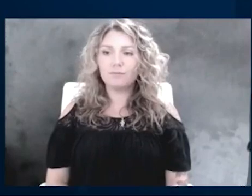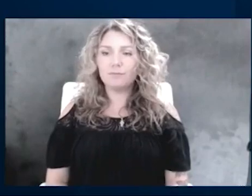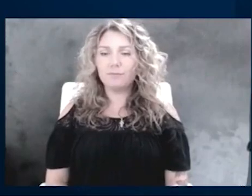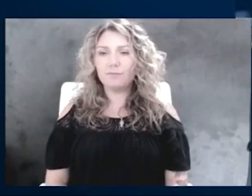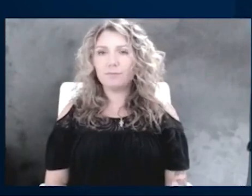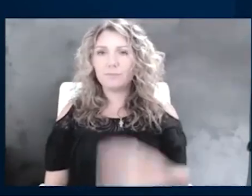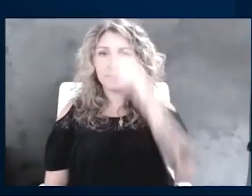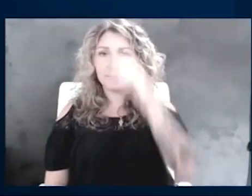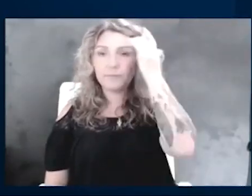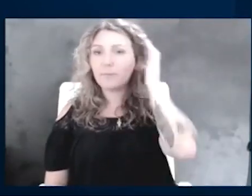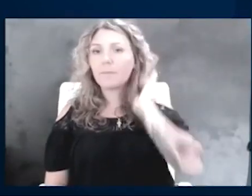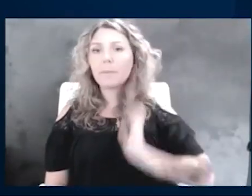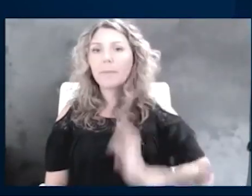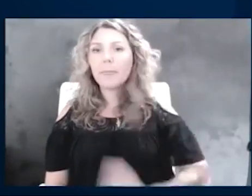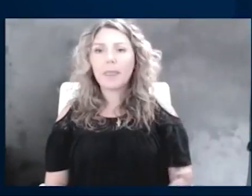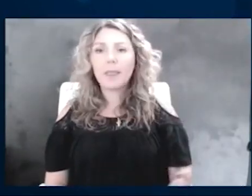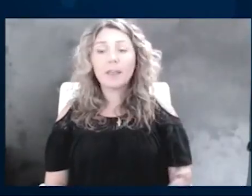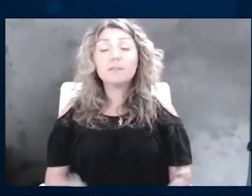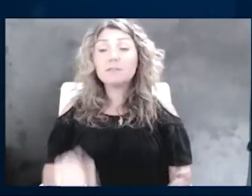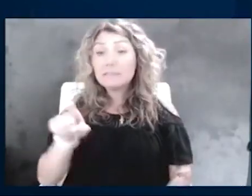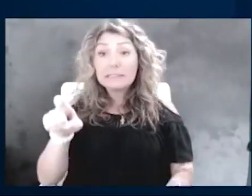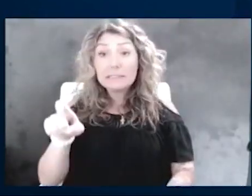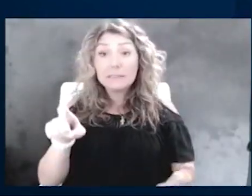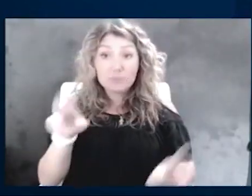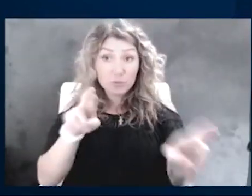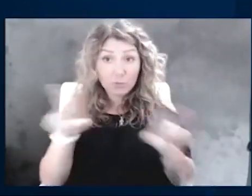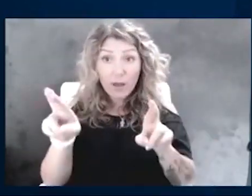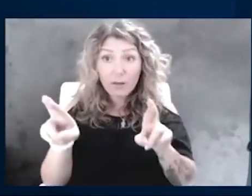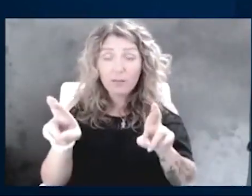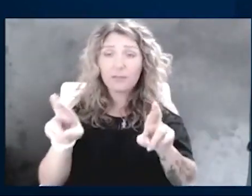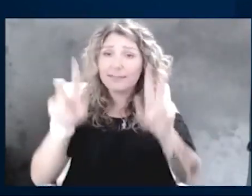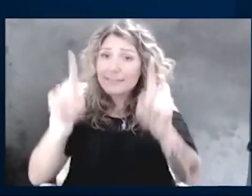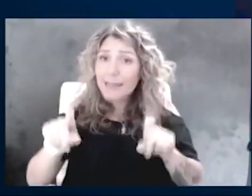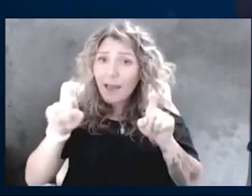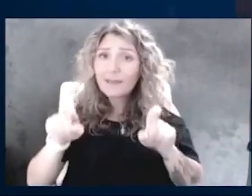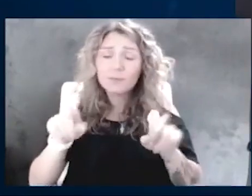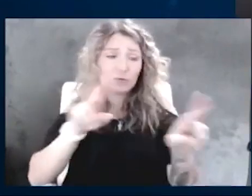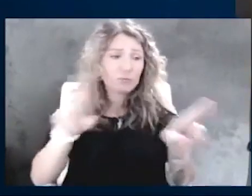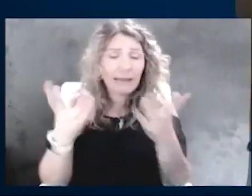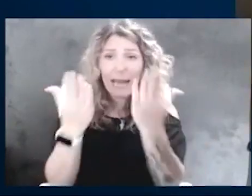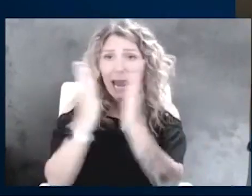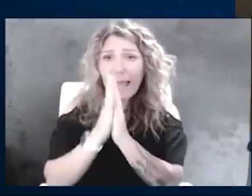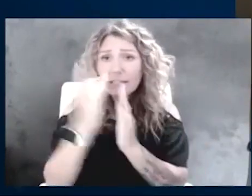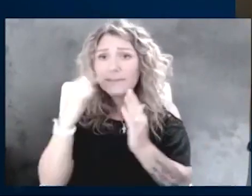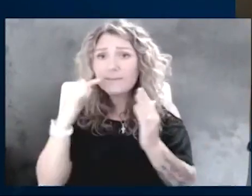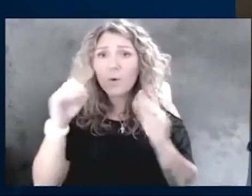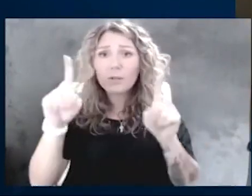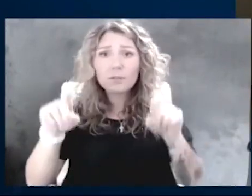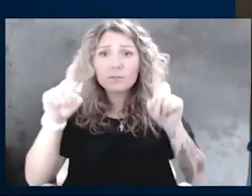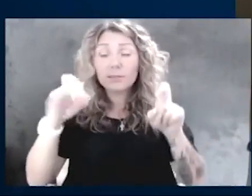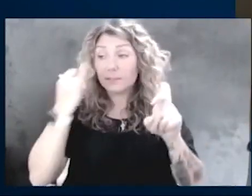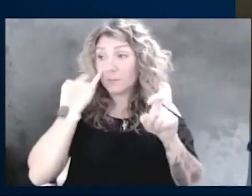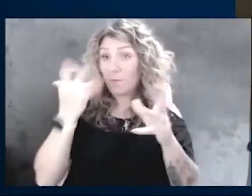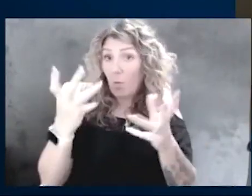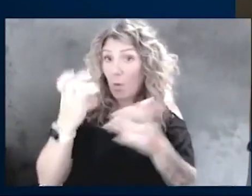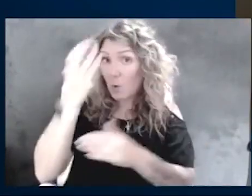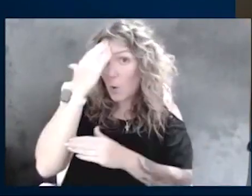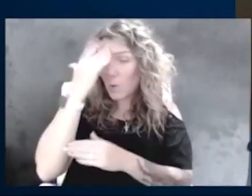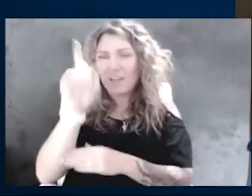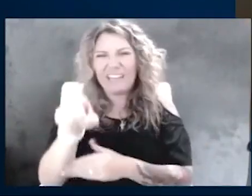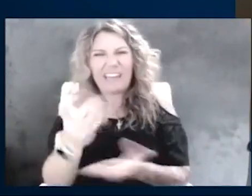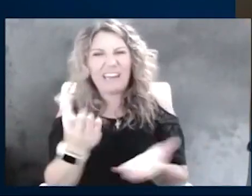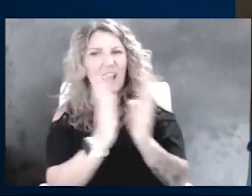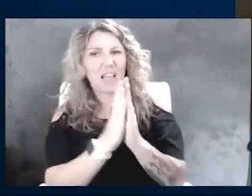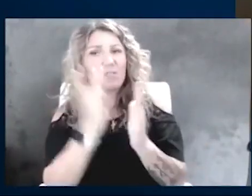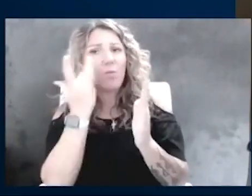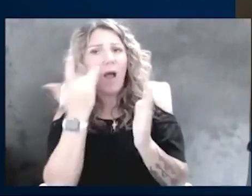It's just be ready. Be ready to test, be ready to ask for the test. If you want to know, I think you're going to have to ask for it, because again, that was the